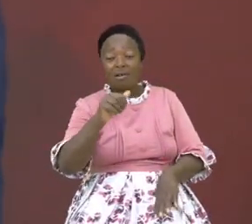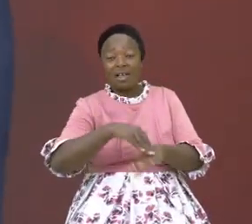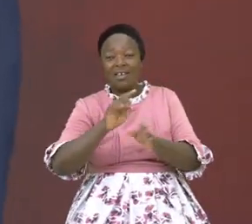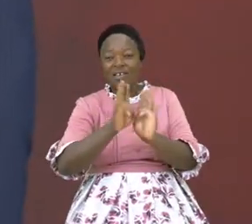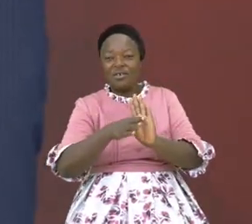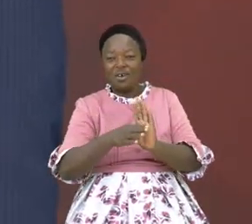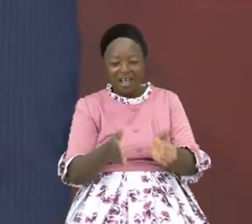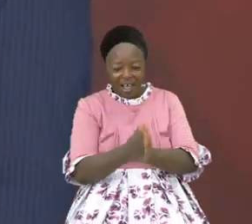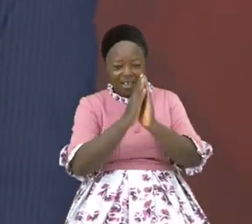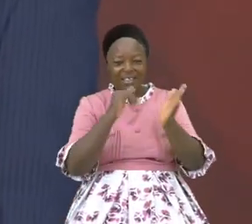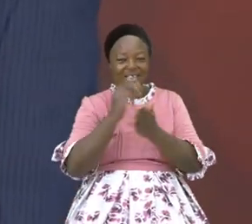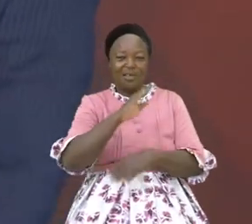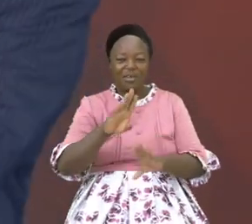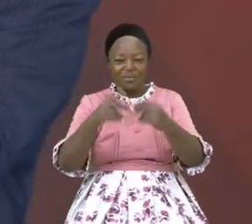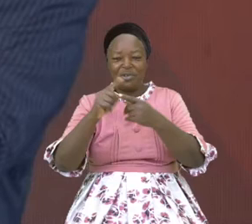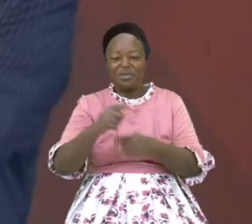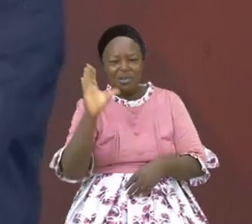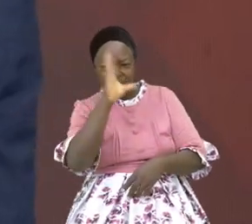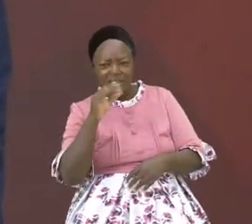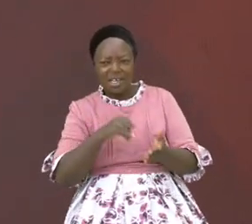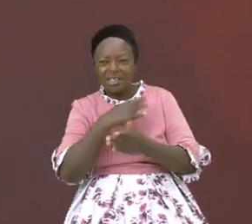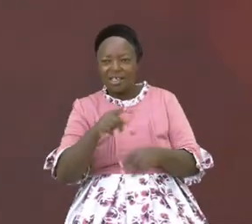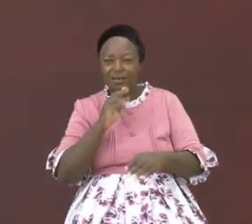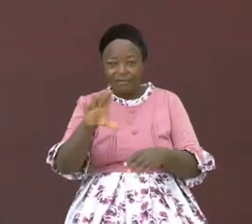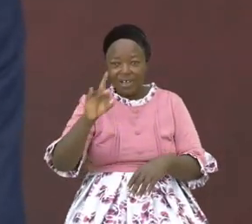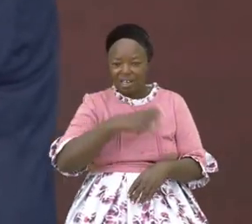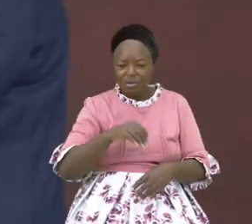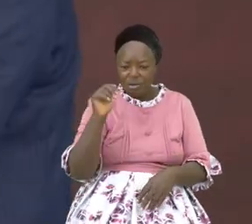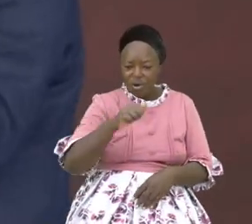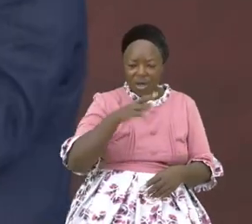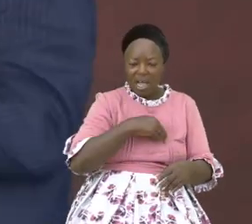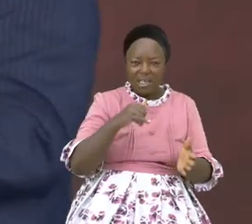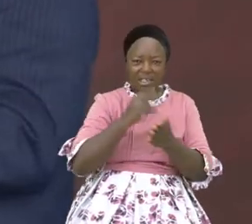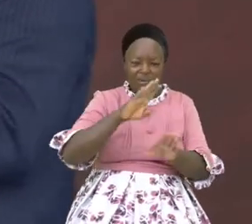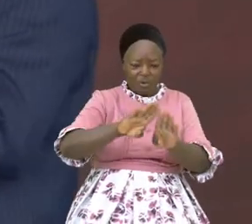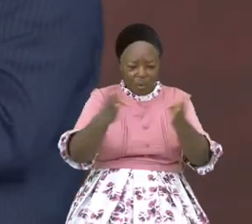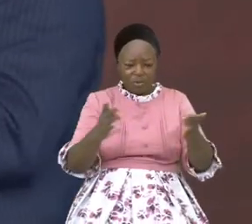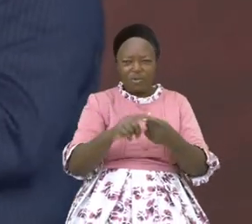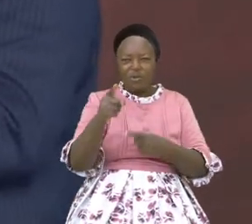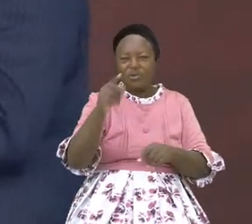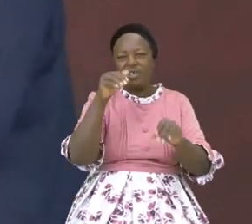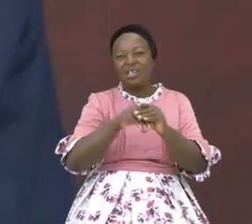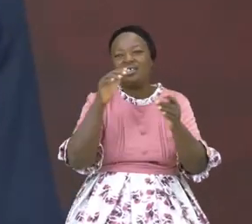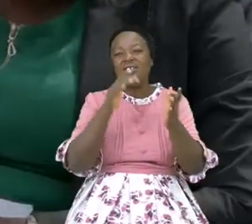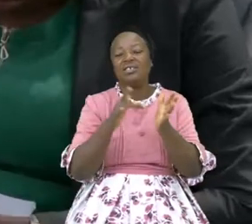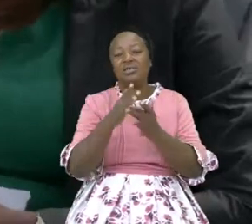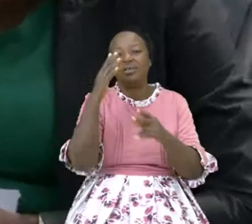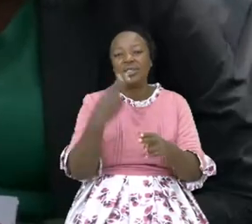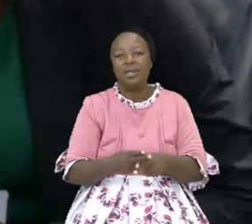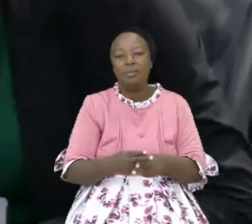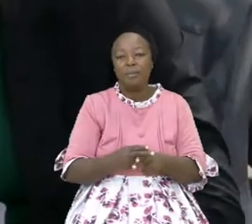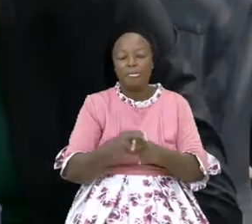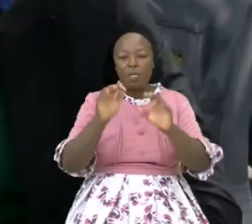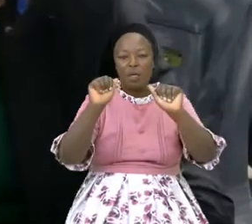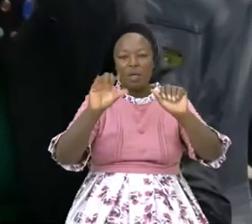you. Seek, and you shall find. Knock, and it will be opened unto you in Jesus' name. Acts chapter